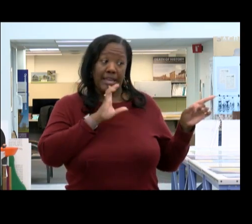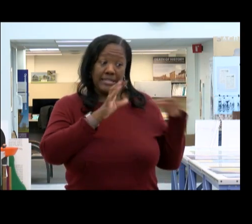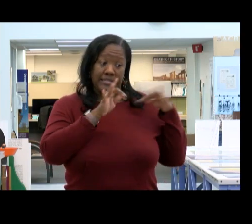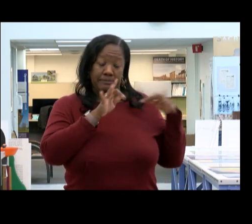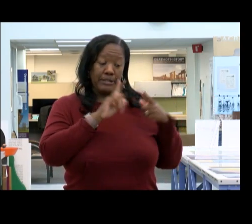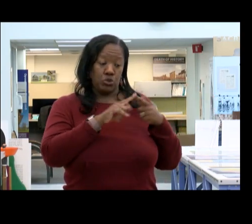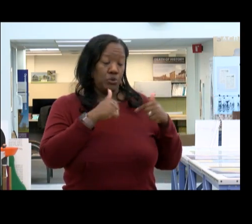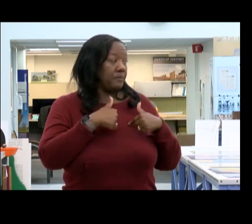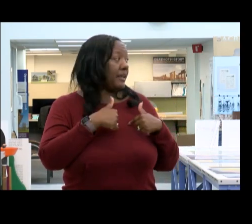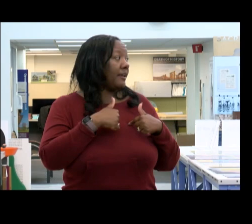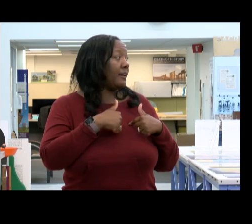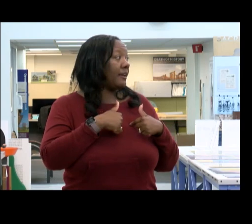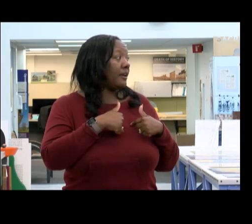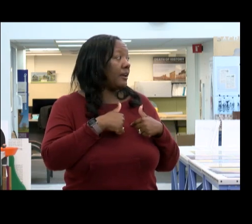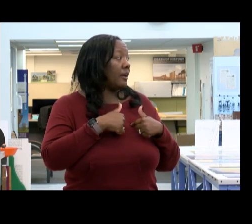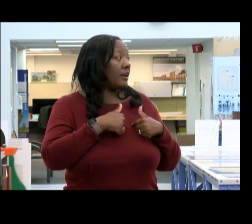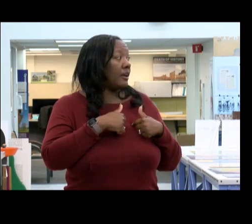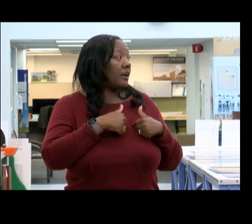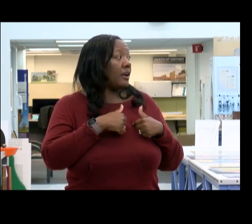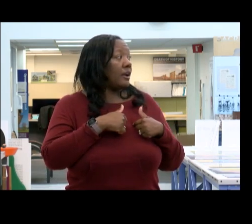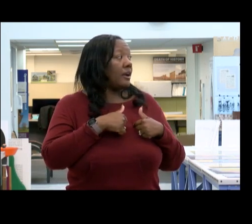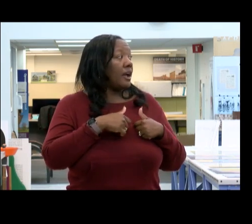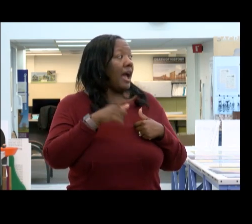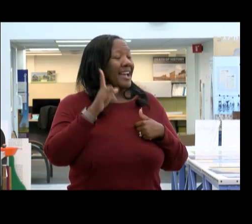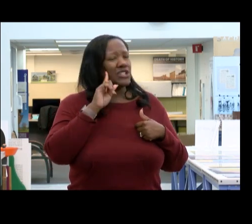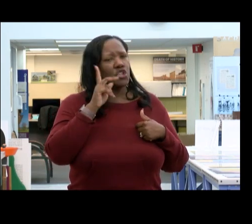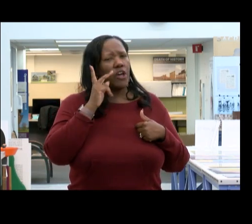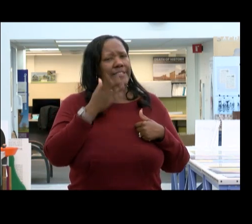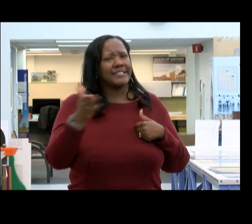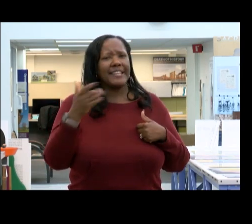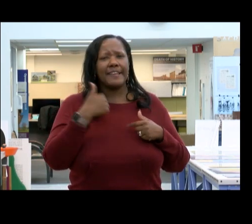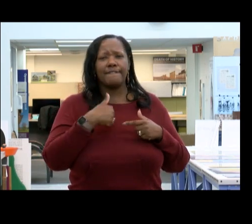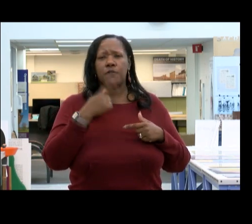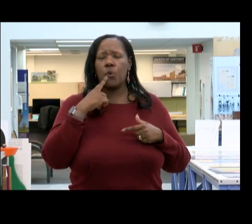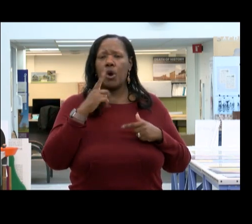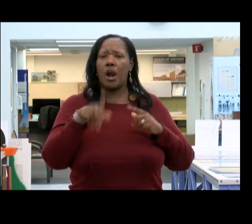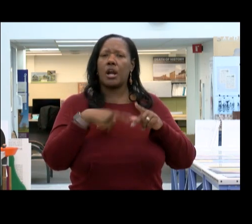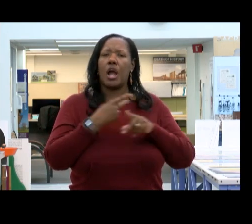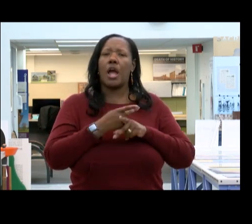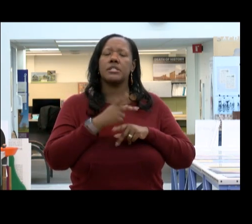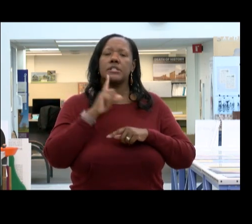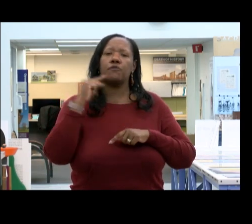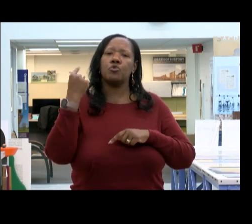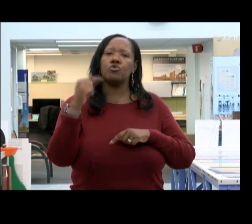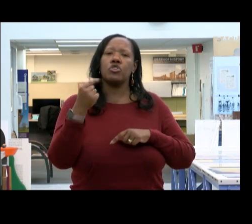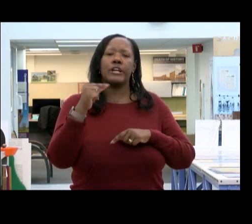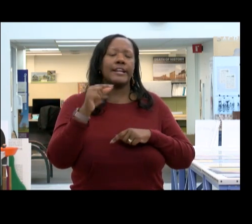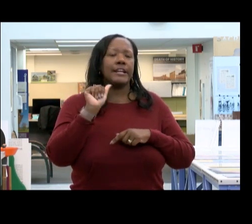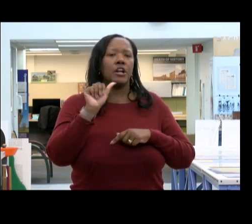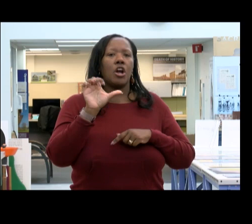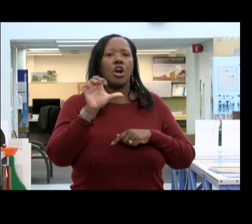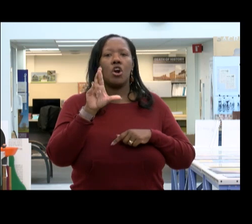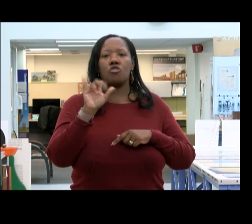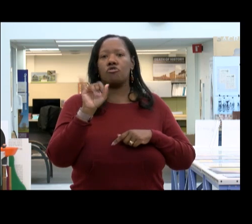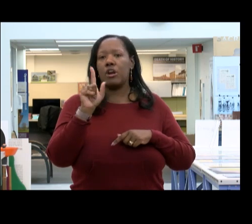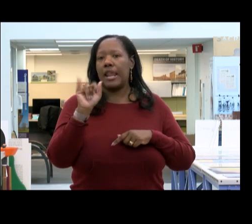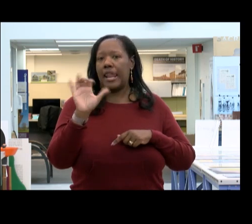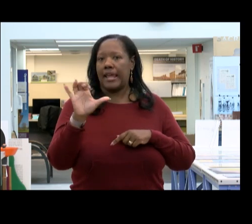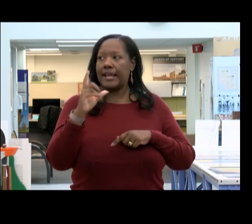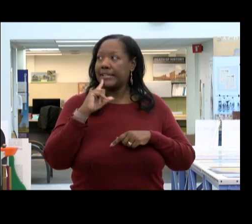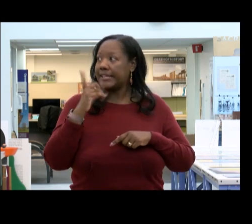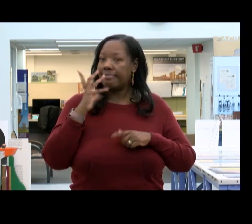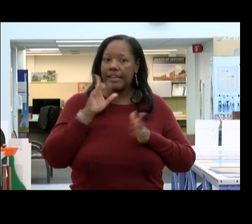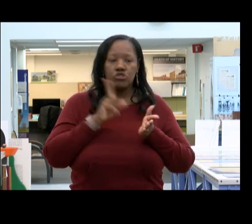this saw this thing for eco-green recycled acrylic. And I said, okay, let's get some, let's check it out.